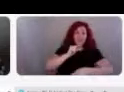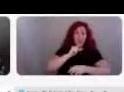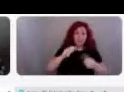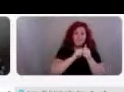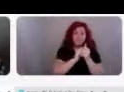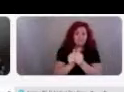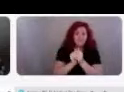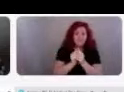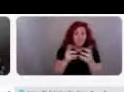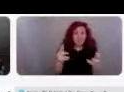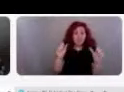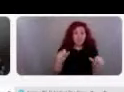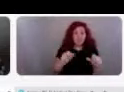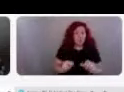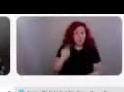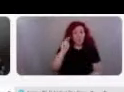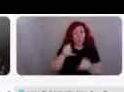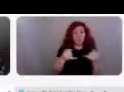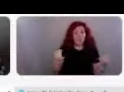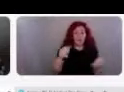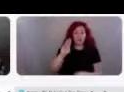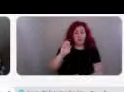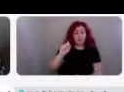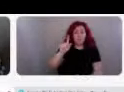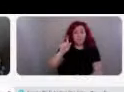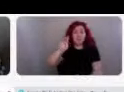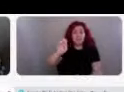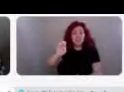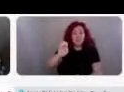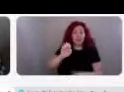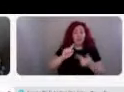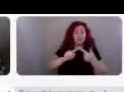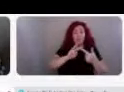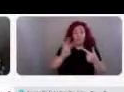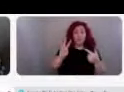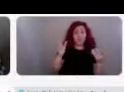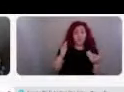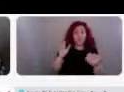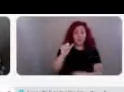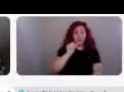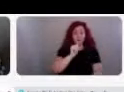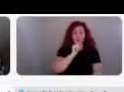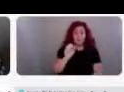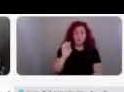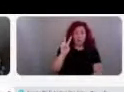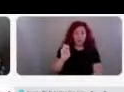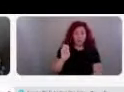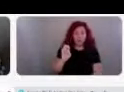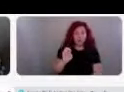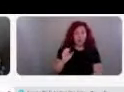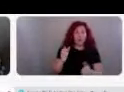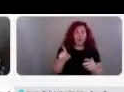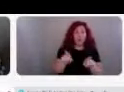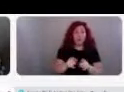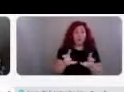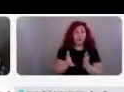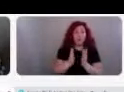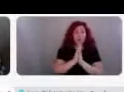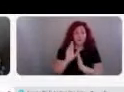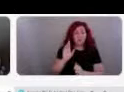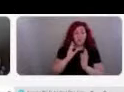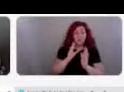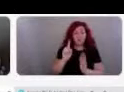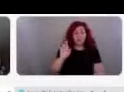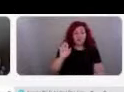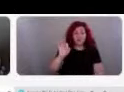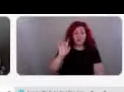northern boundary should be baseline and the western boundary should be arizona avenue i would also like to request that a draft map hearing be scheduled in